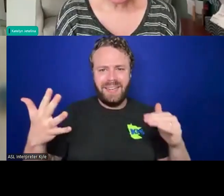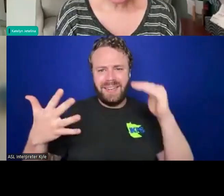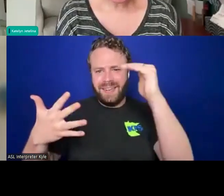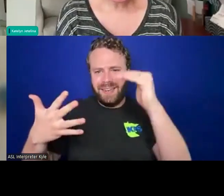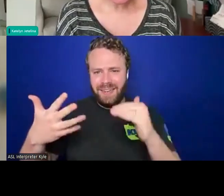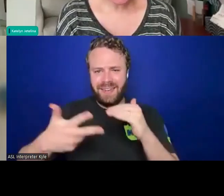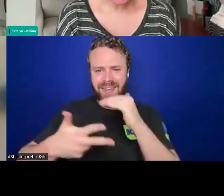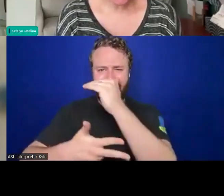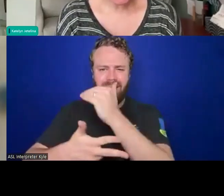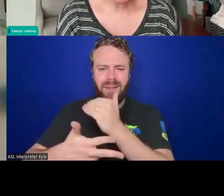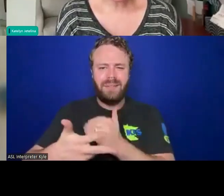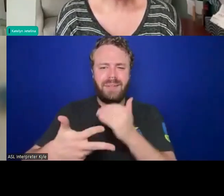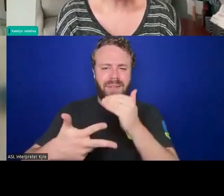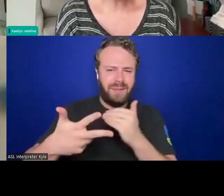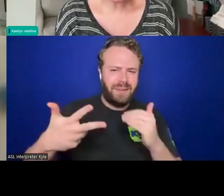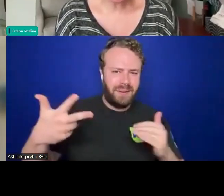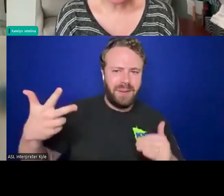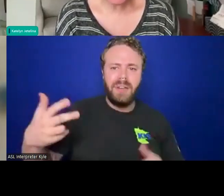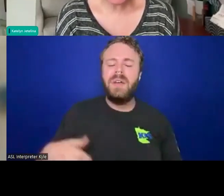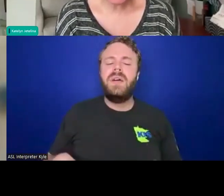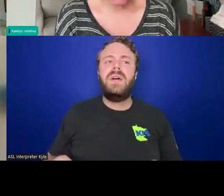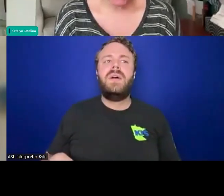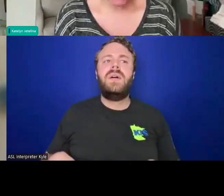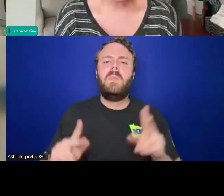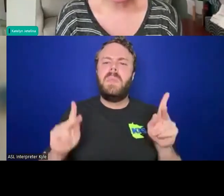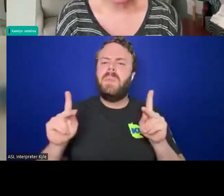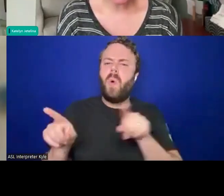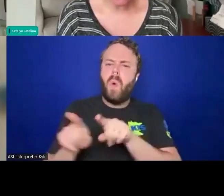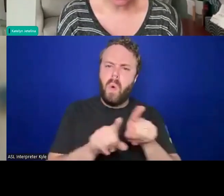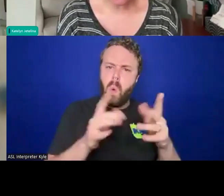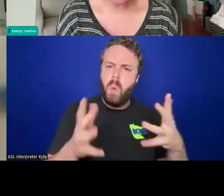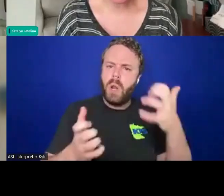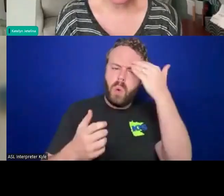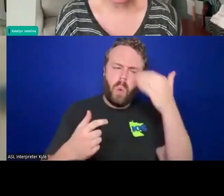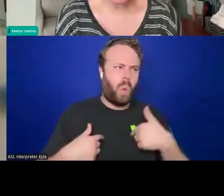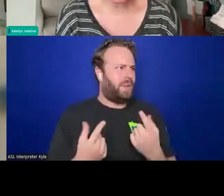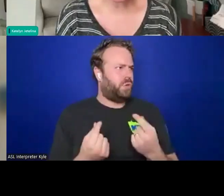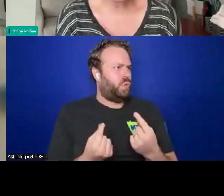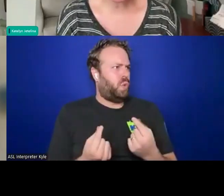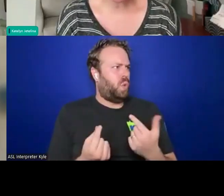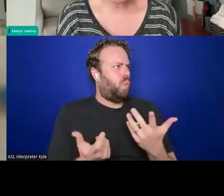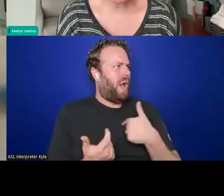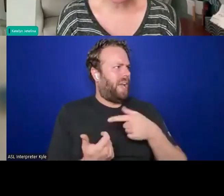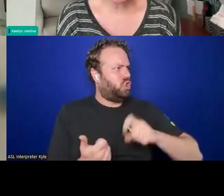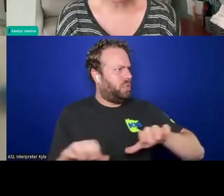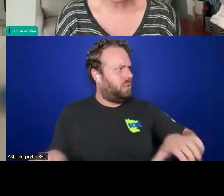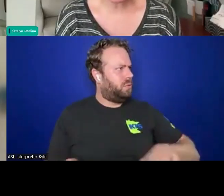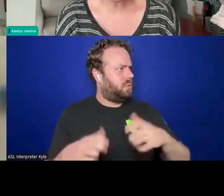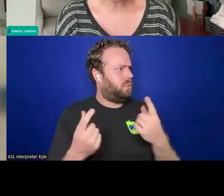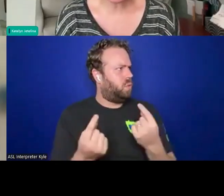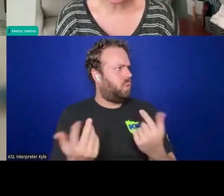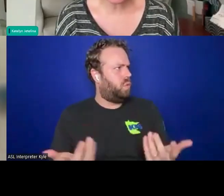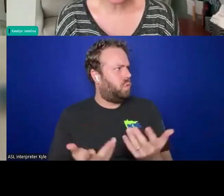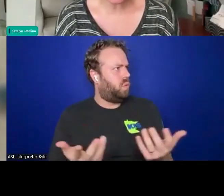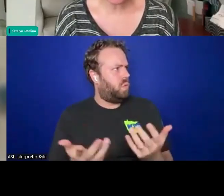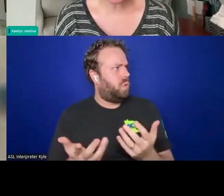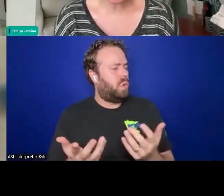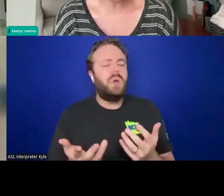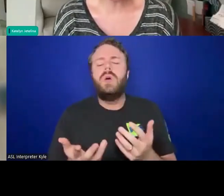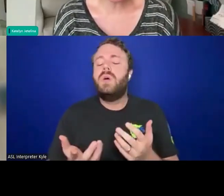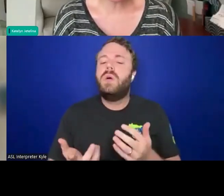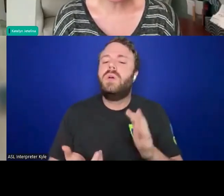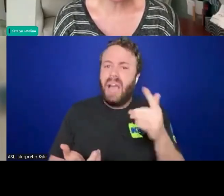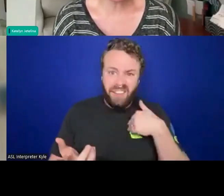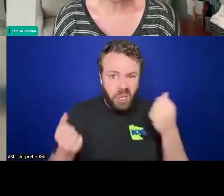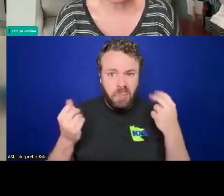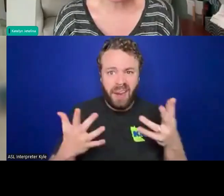People also want to know what to do, like what is their action? And I think that there's a lot that people can be doing